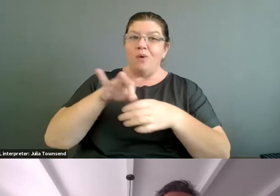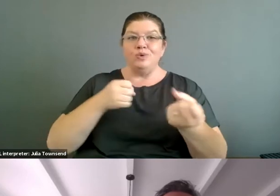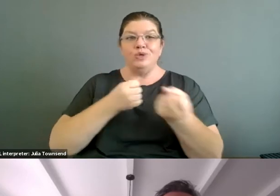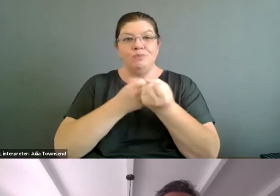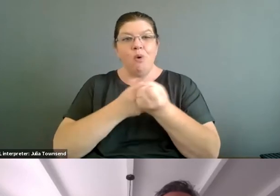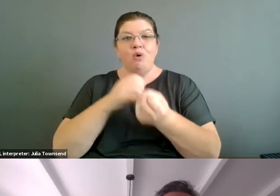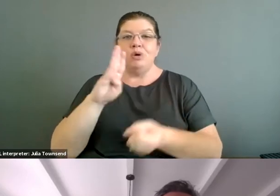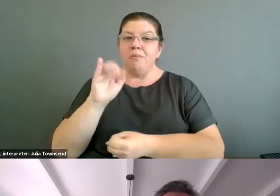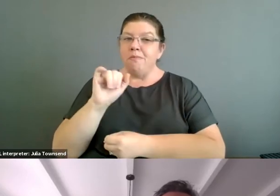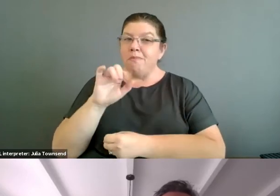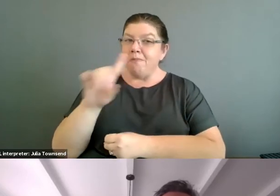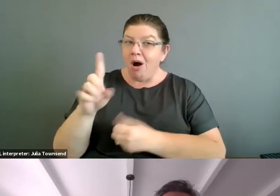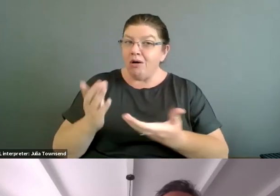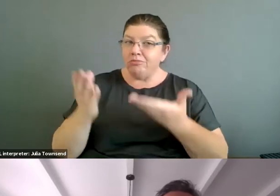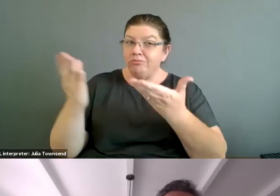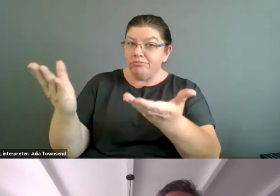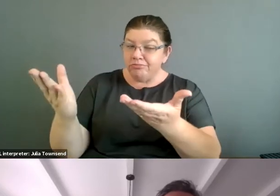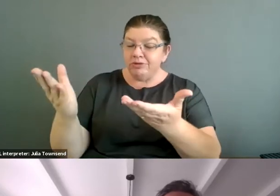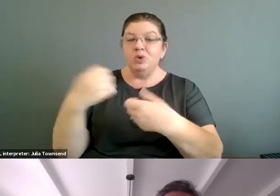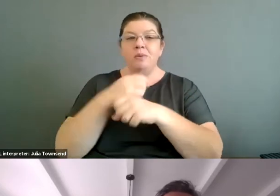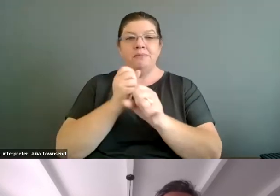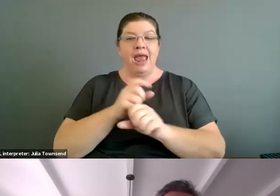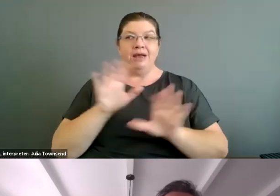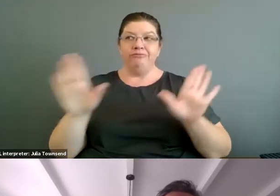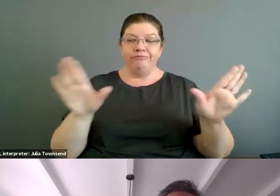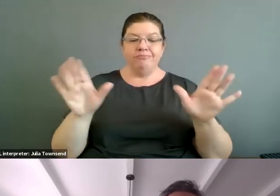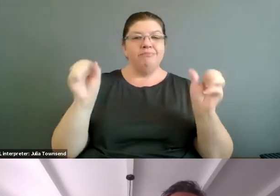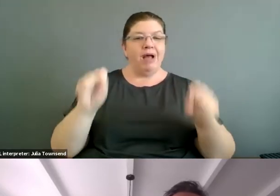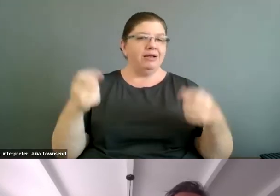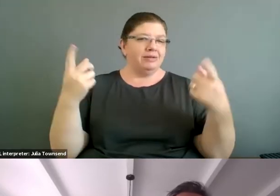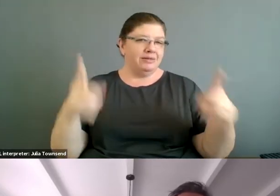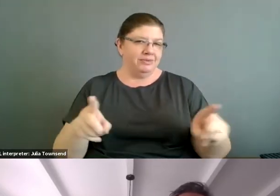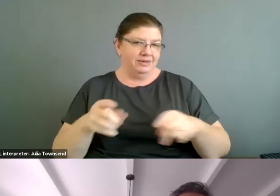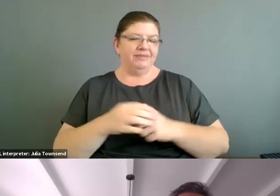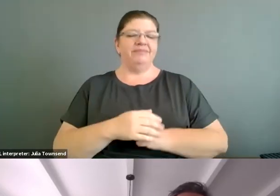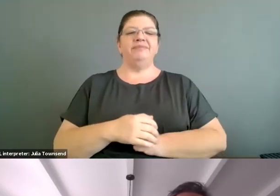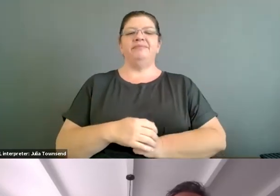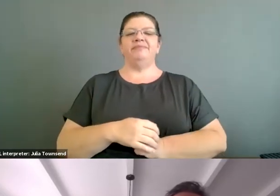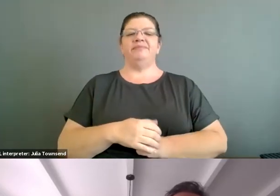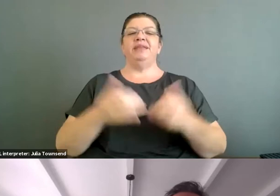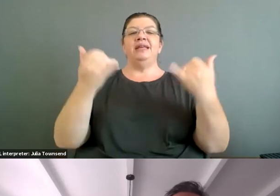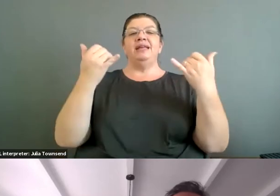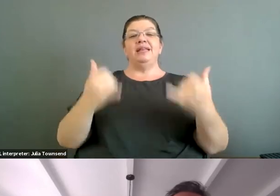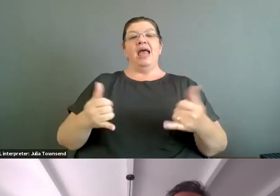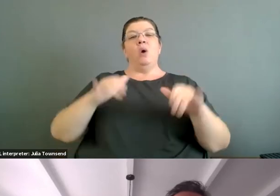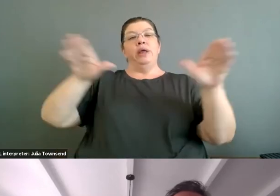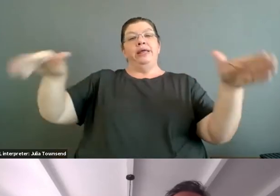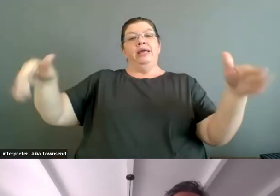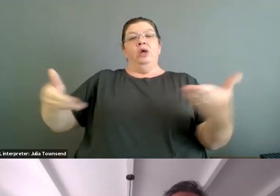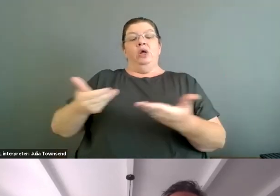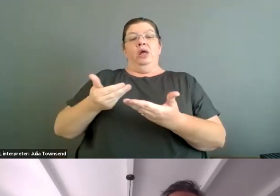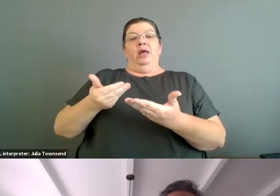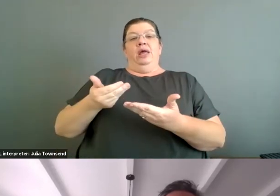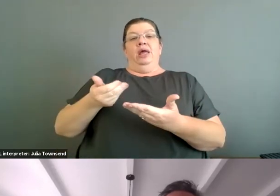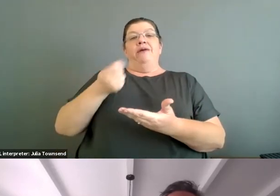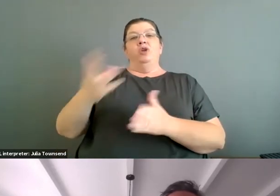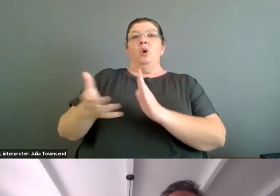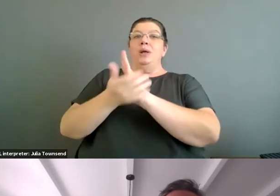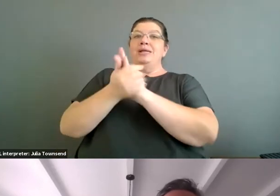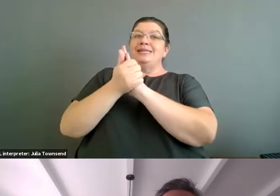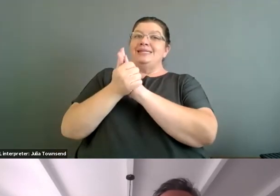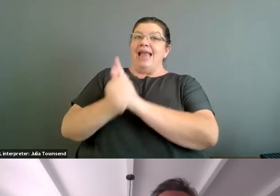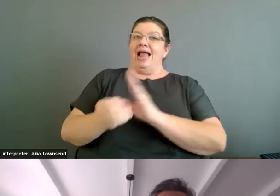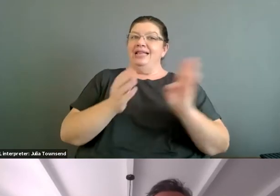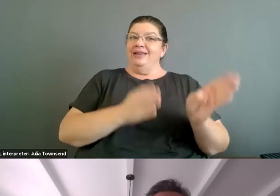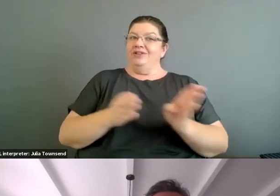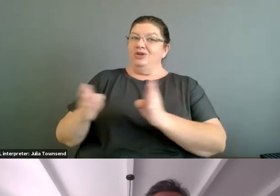bond measures that are also making these spaces possible. Now, I'd like to introduce to you a few talented individuals in